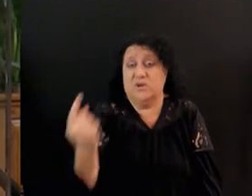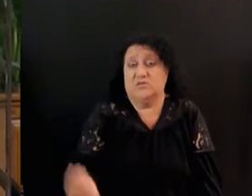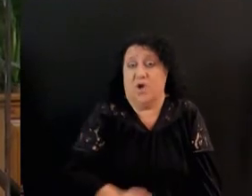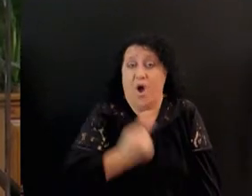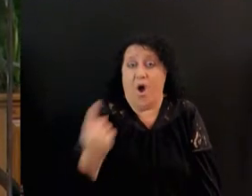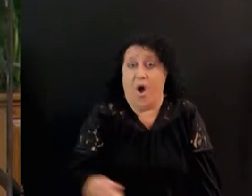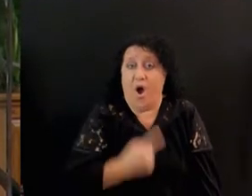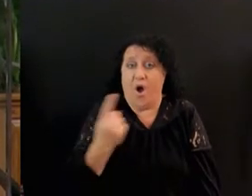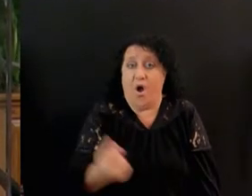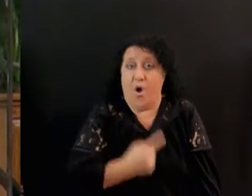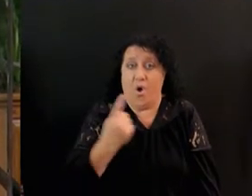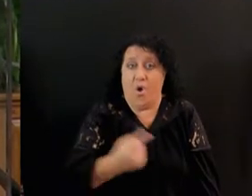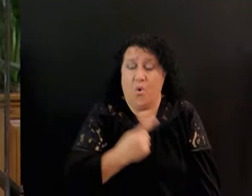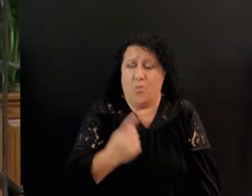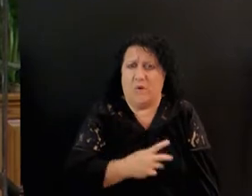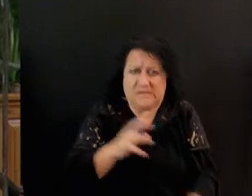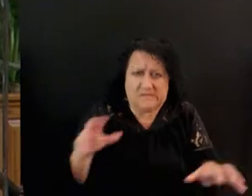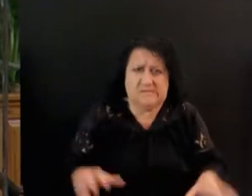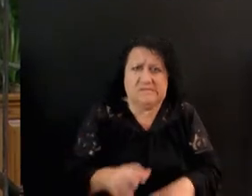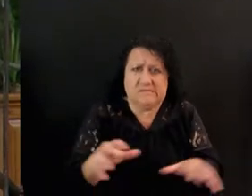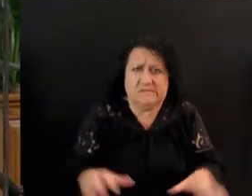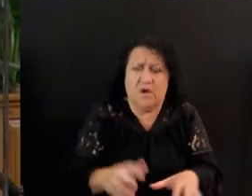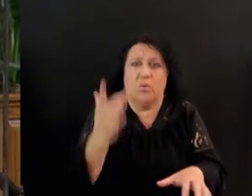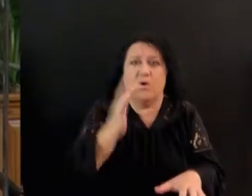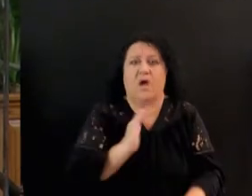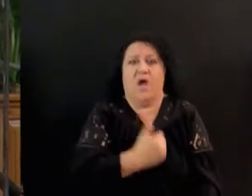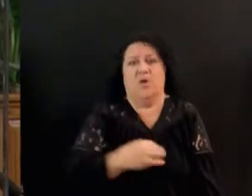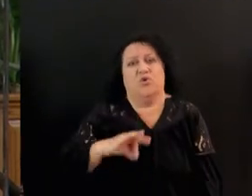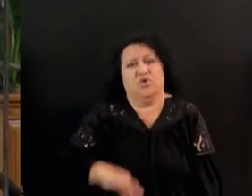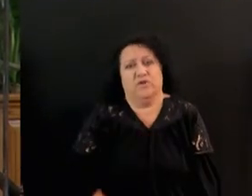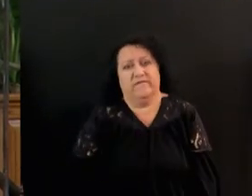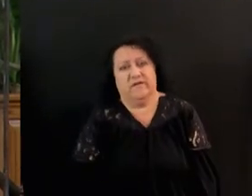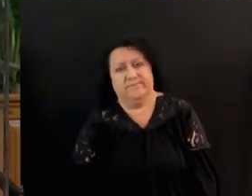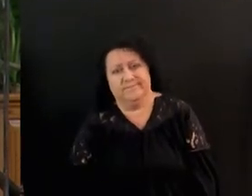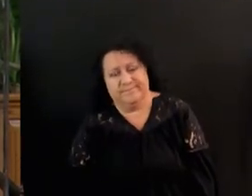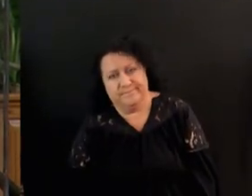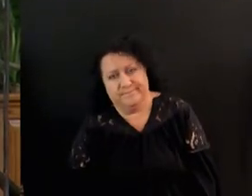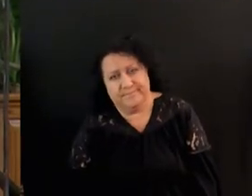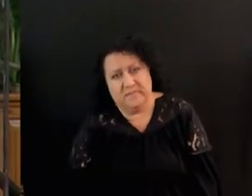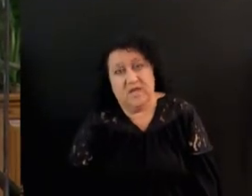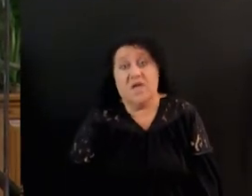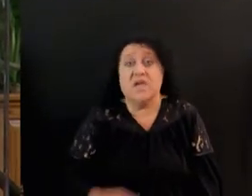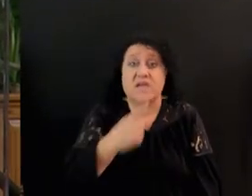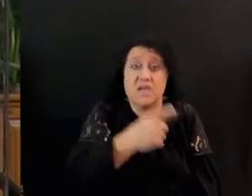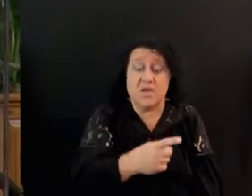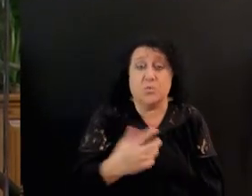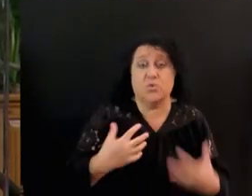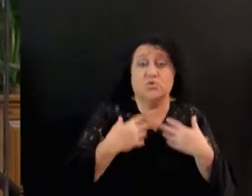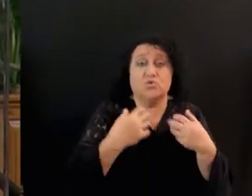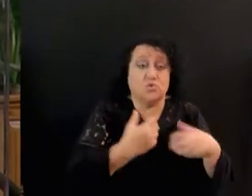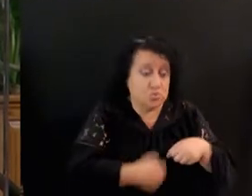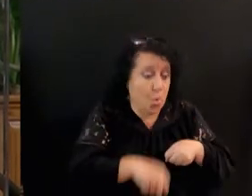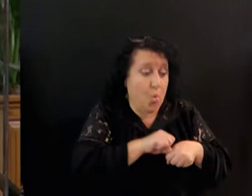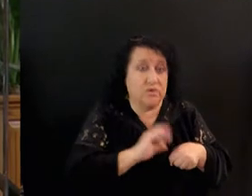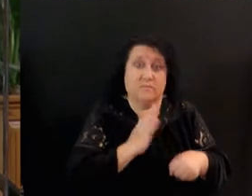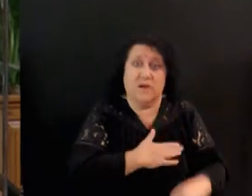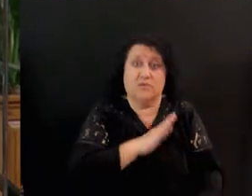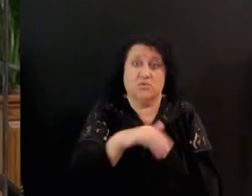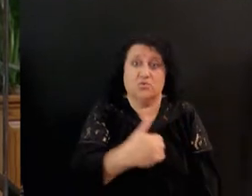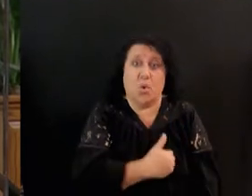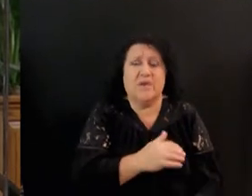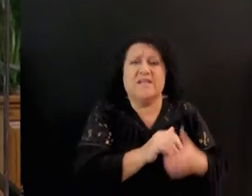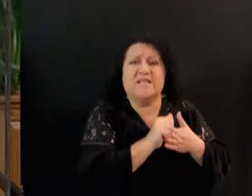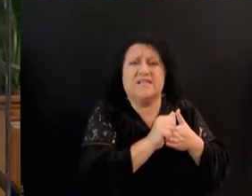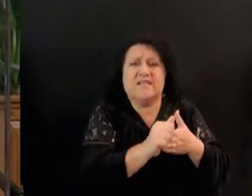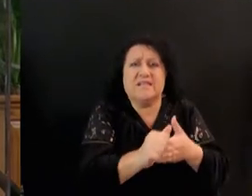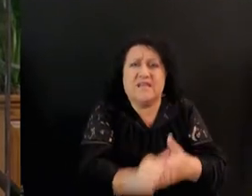good. Always working for our good. He restores my soul. He leads me in paths of righteousness